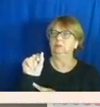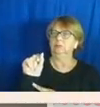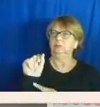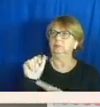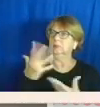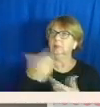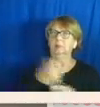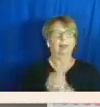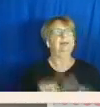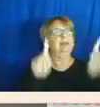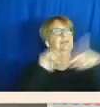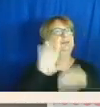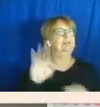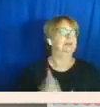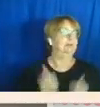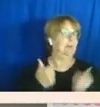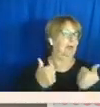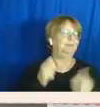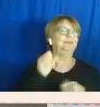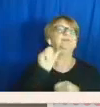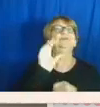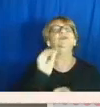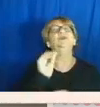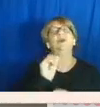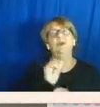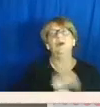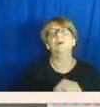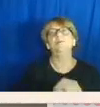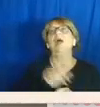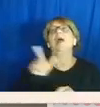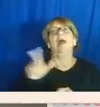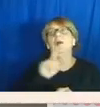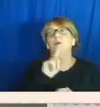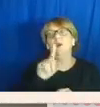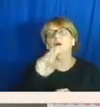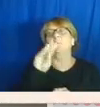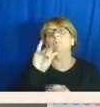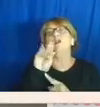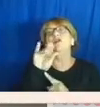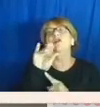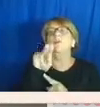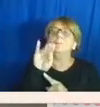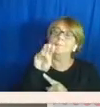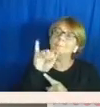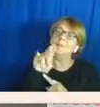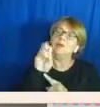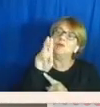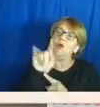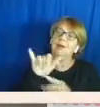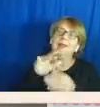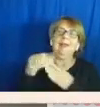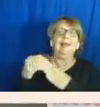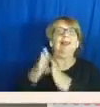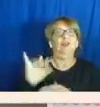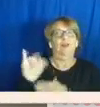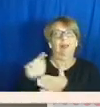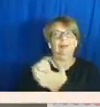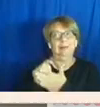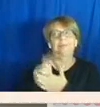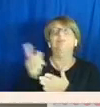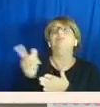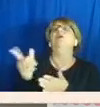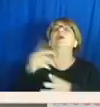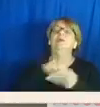life. So we were all sitting, and he was the minority leader at that time. He was in a room. He invited Senator Kennedy,